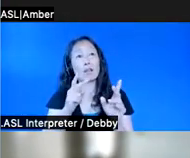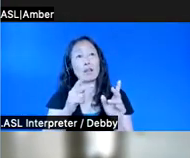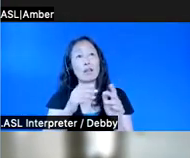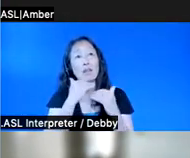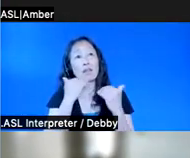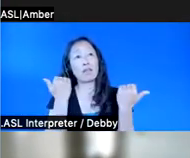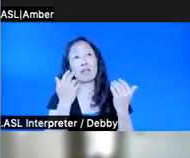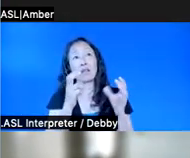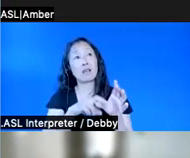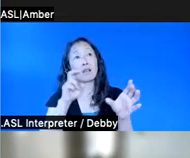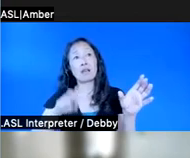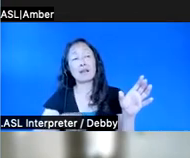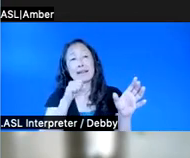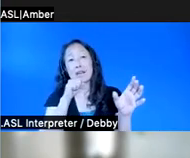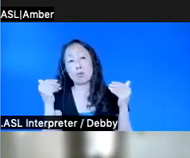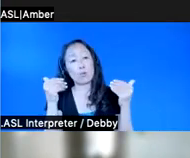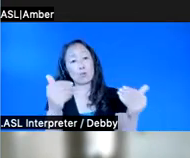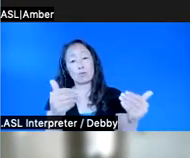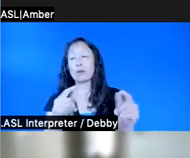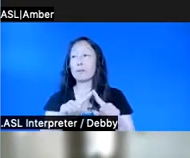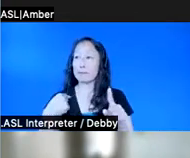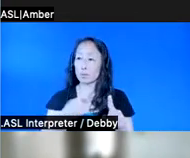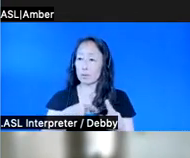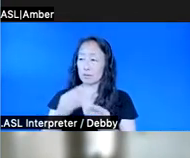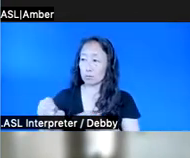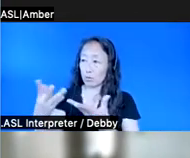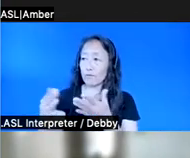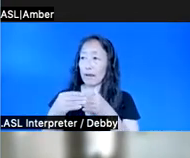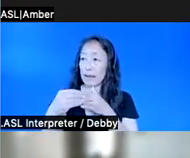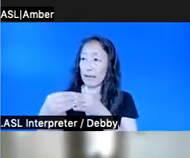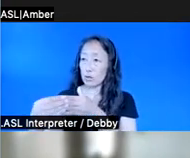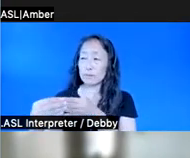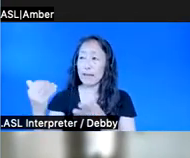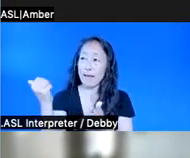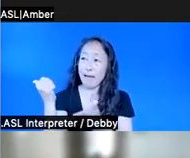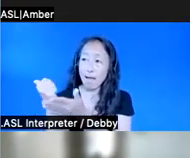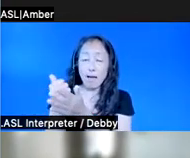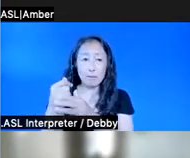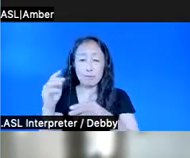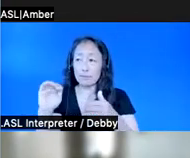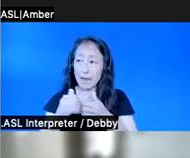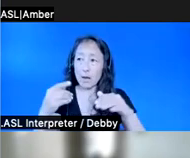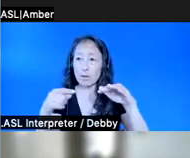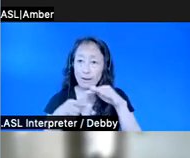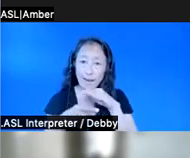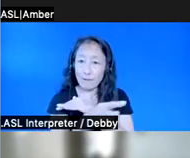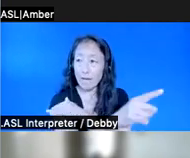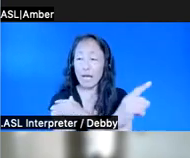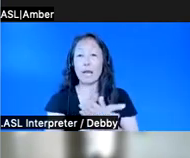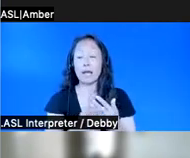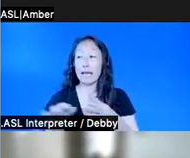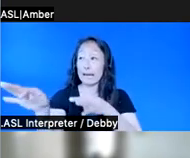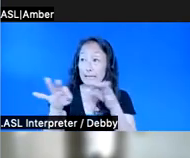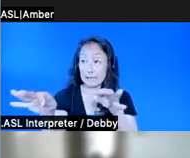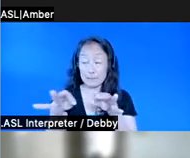But to help provide leadership and help them to navigate those systems, to explain those systems, to explain it in a way